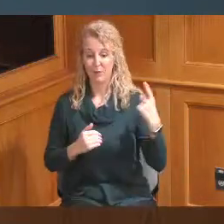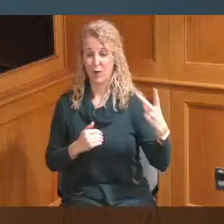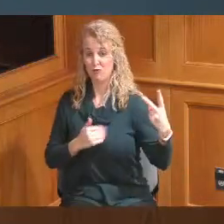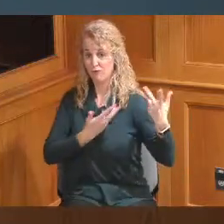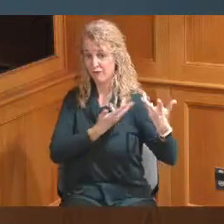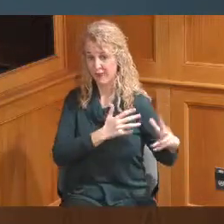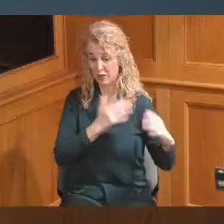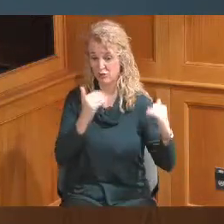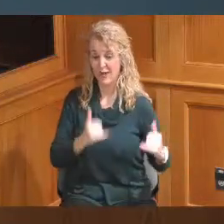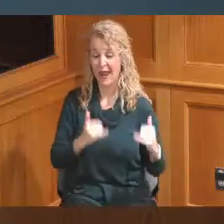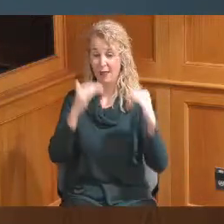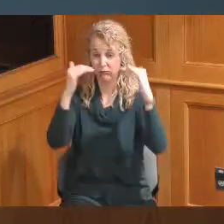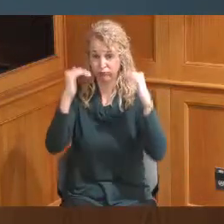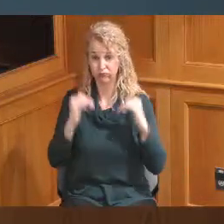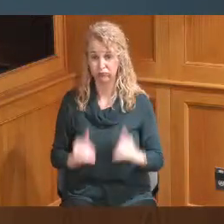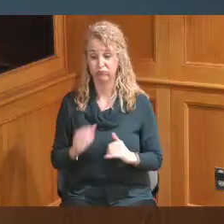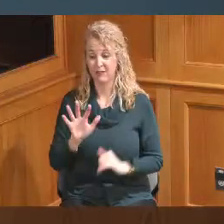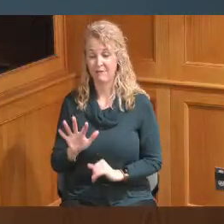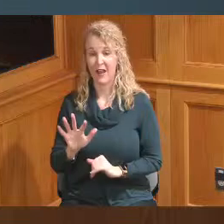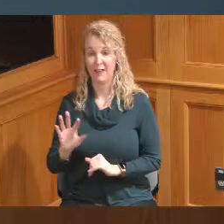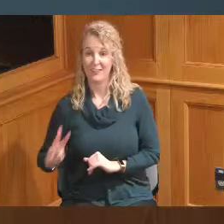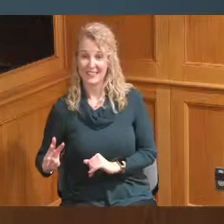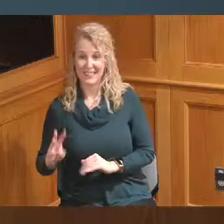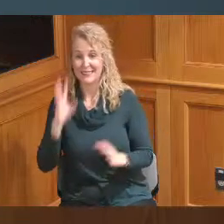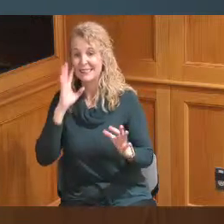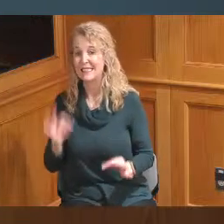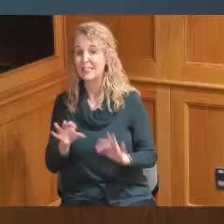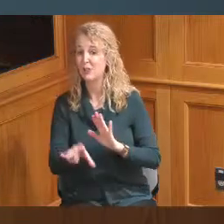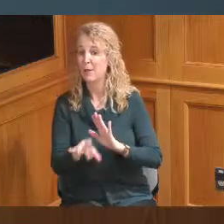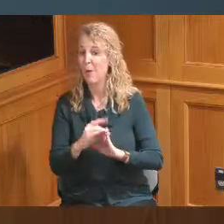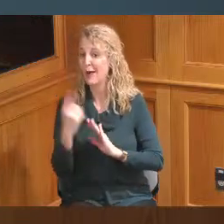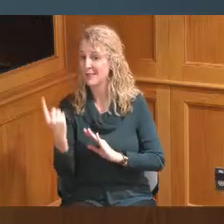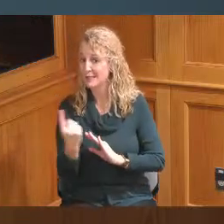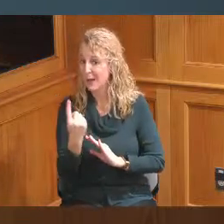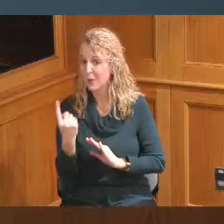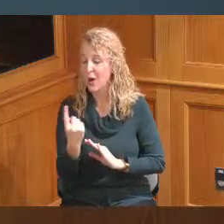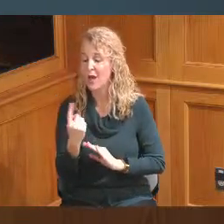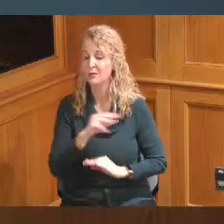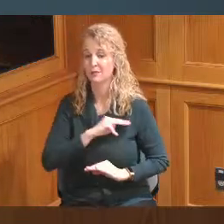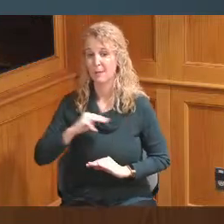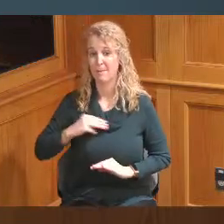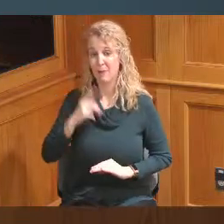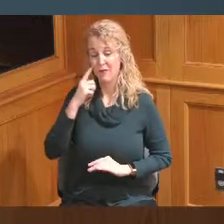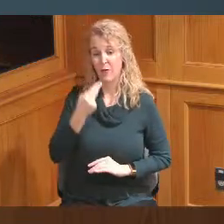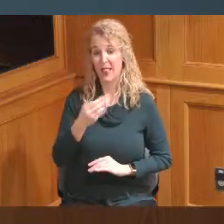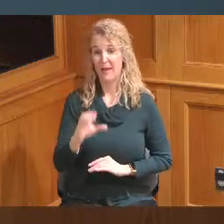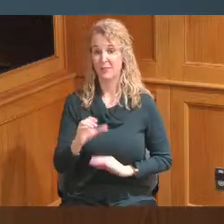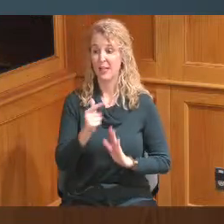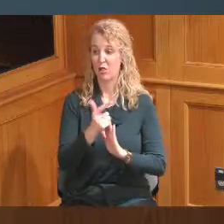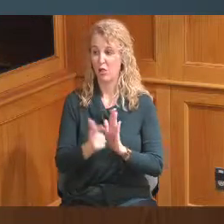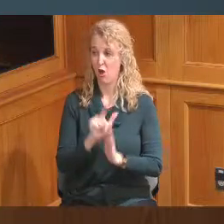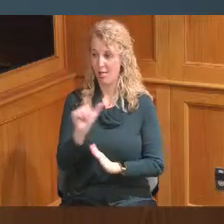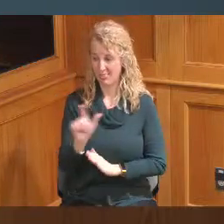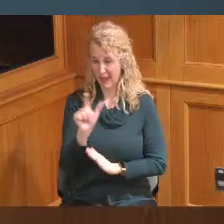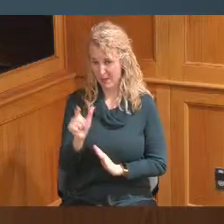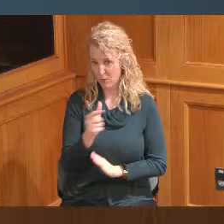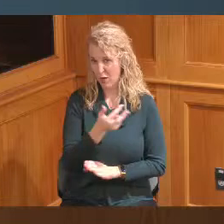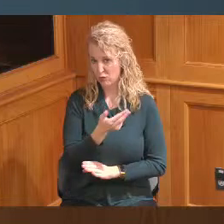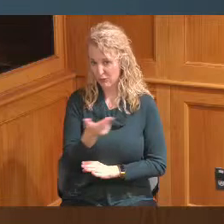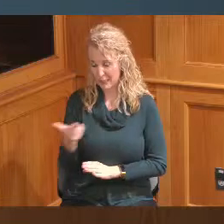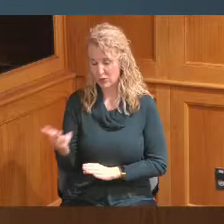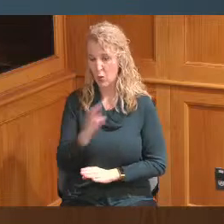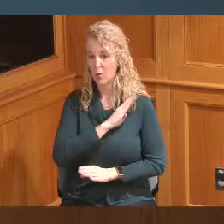2. Now we're going to by leave 5, resolution appointing a member to the Hamilton County Law Library Resource